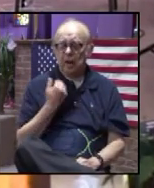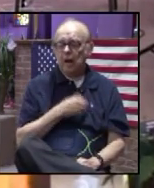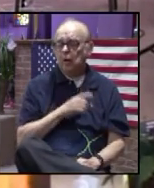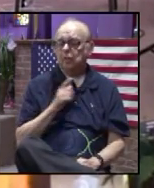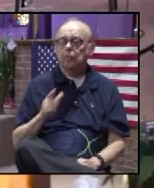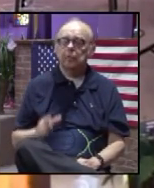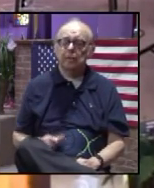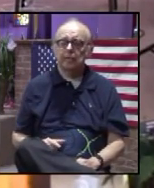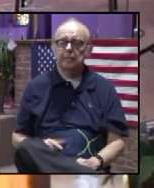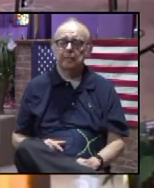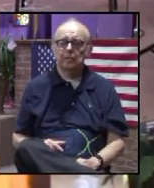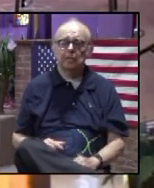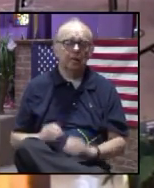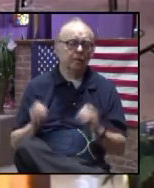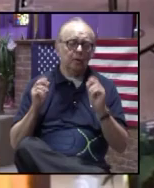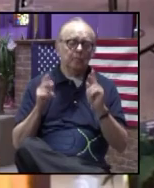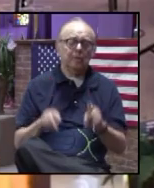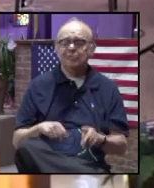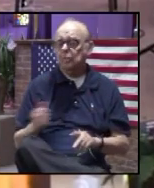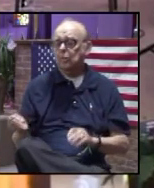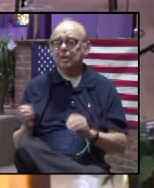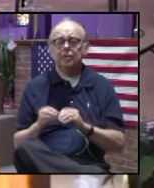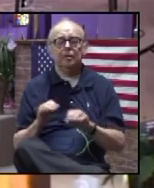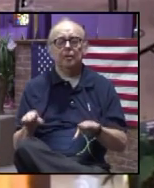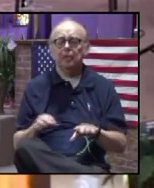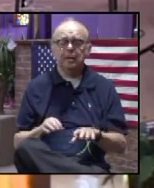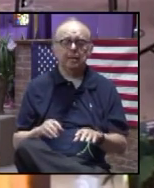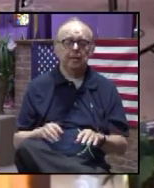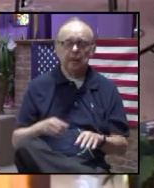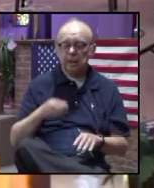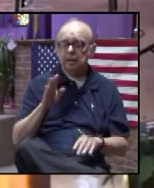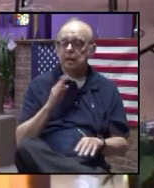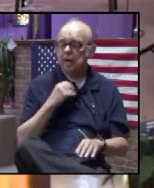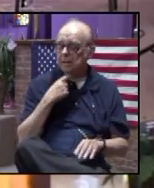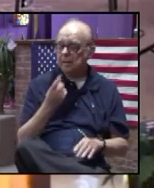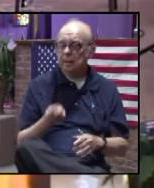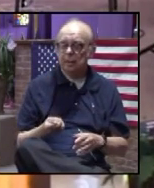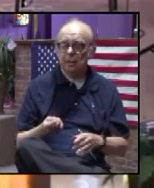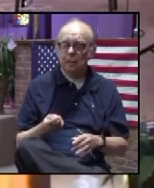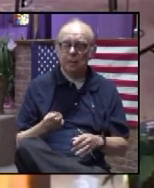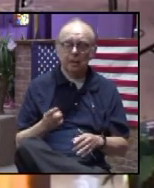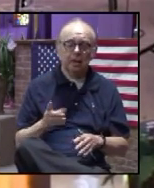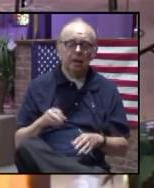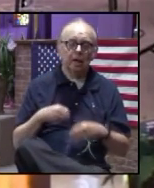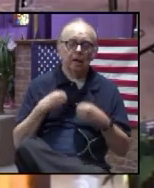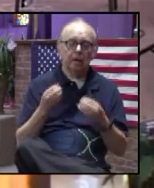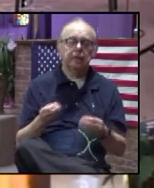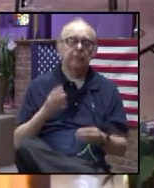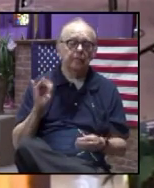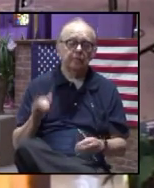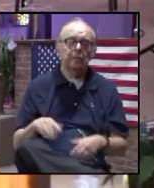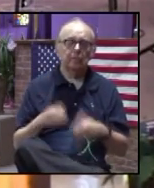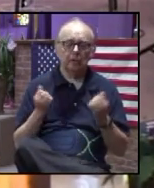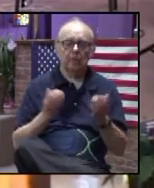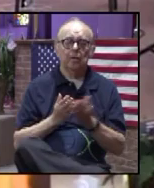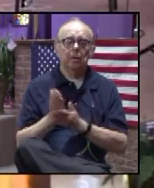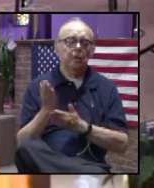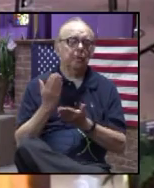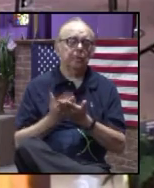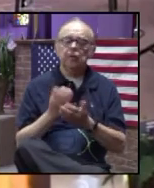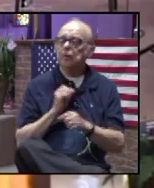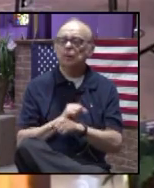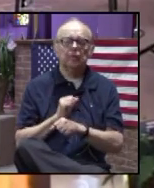Lord. No one else. He didn't say that he would give you eternal life through your good